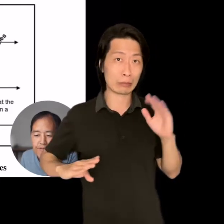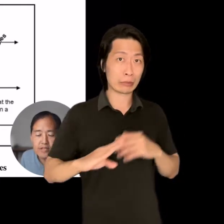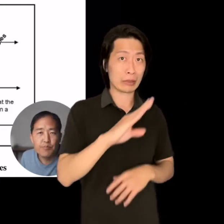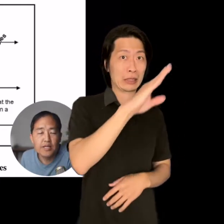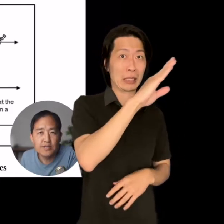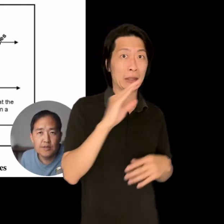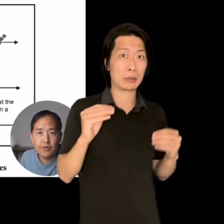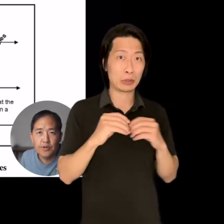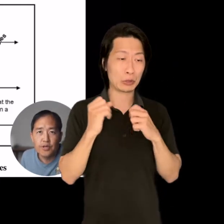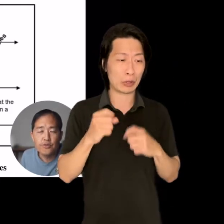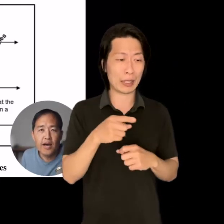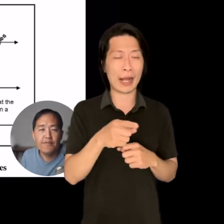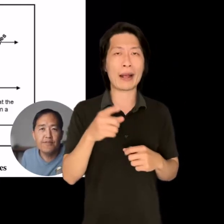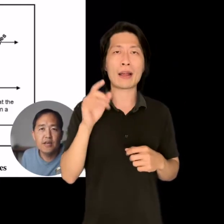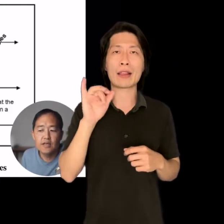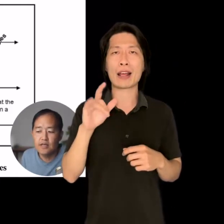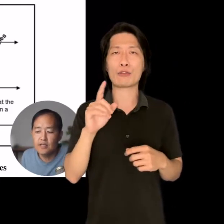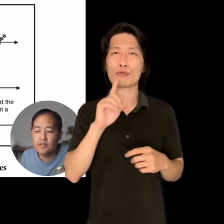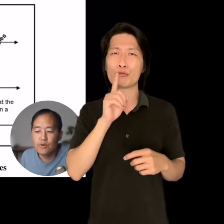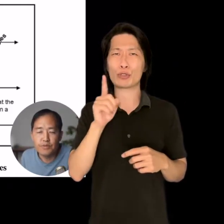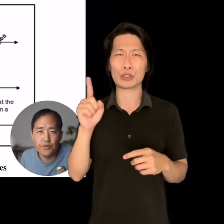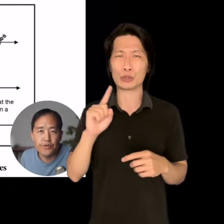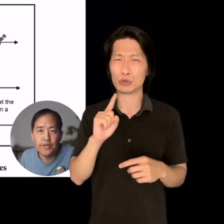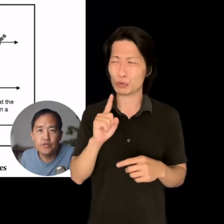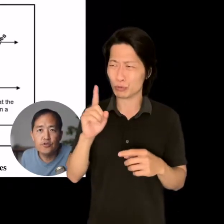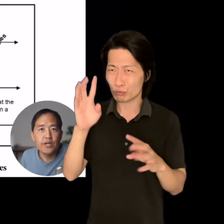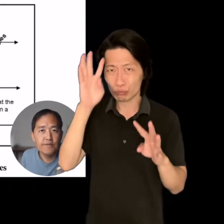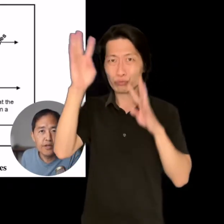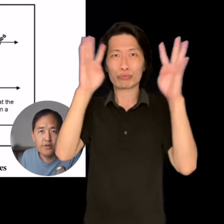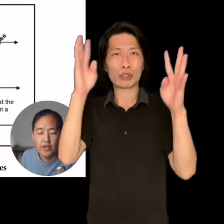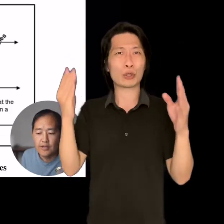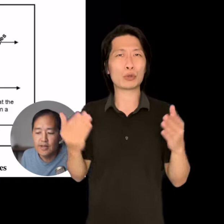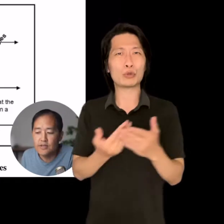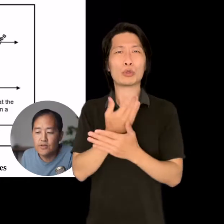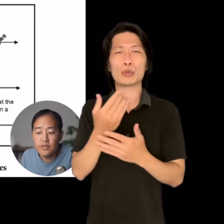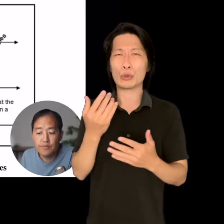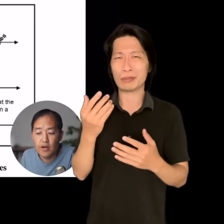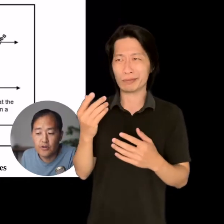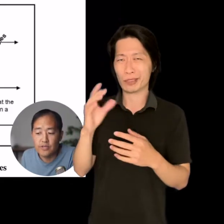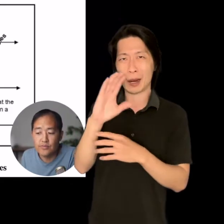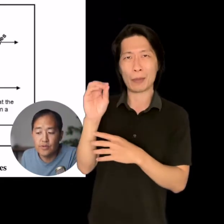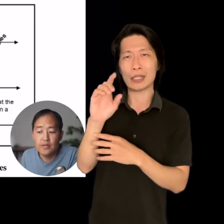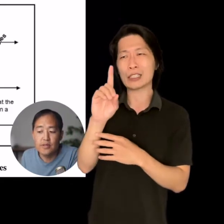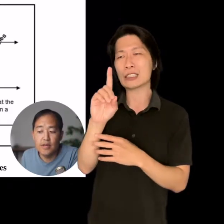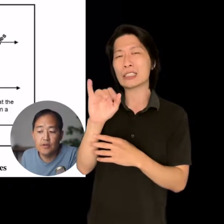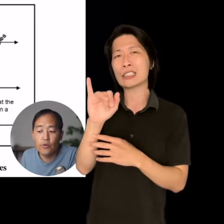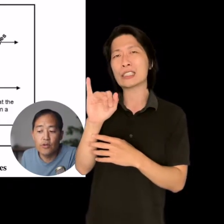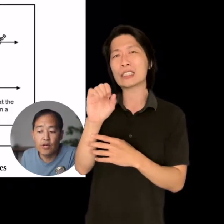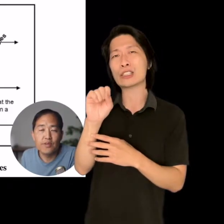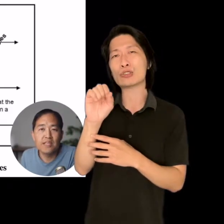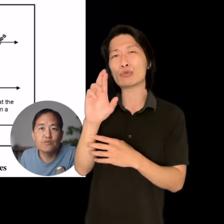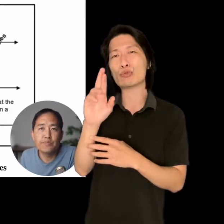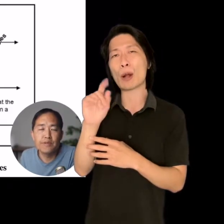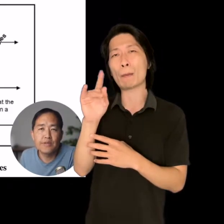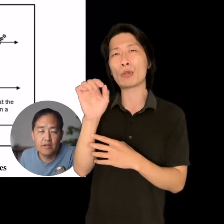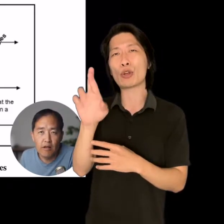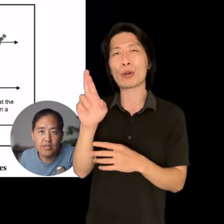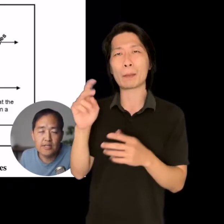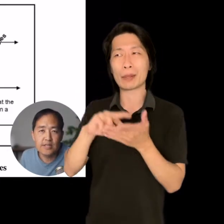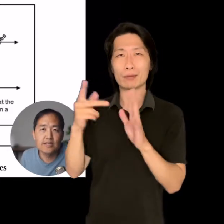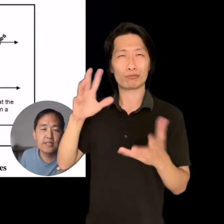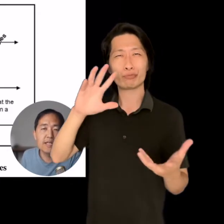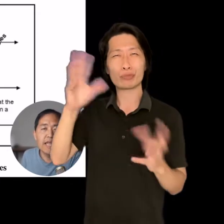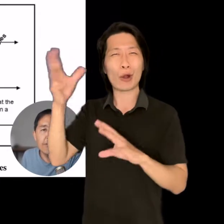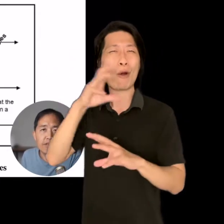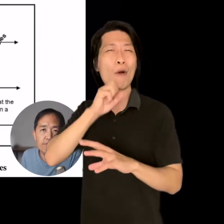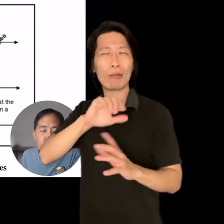graph that's much steeper, you have the disruptor or the true innovator that's using progress with and going along with disruptive technologies